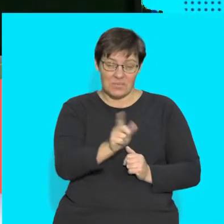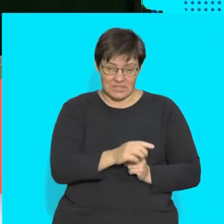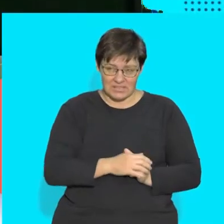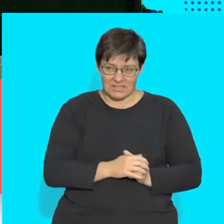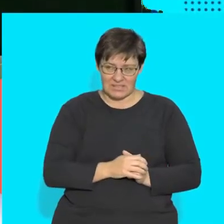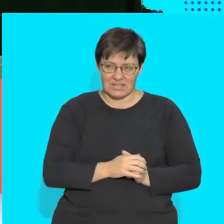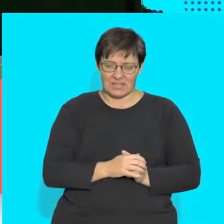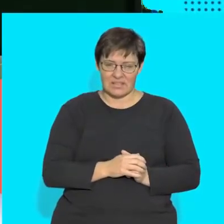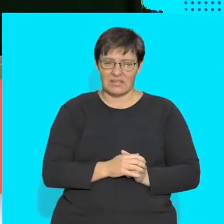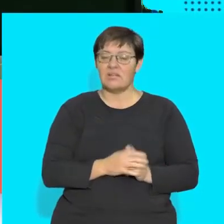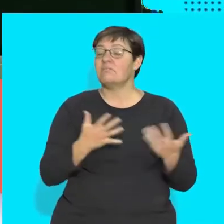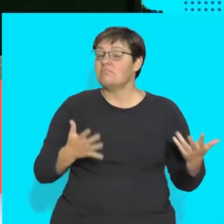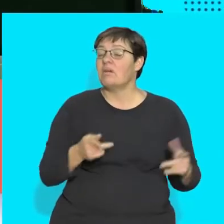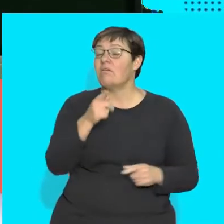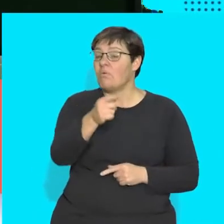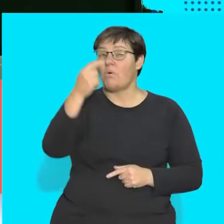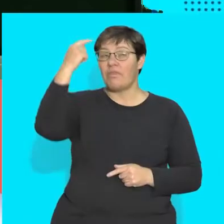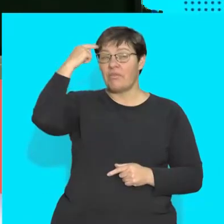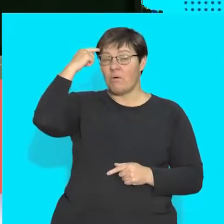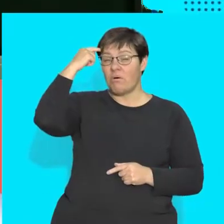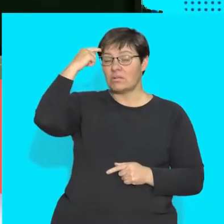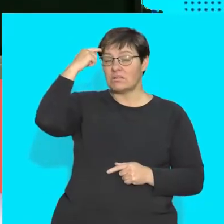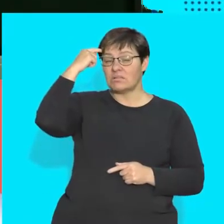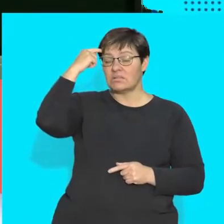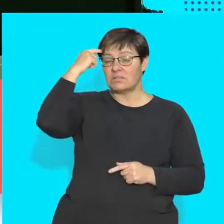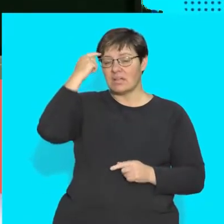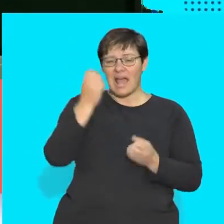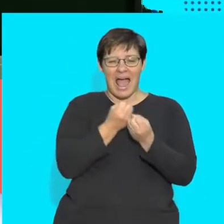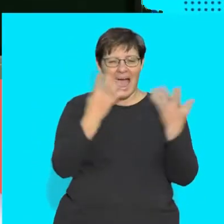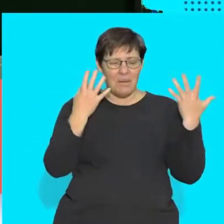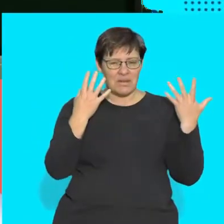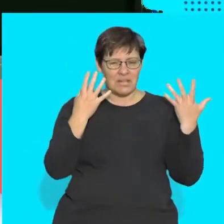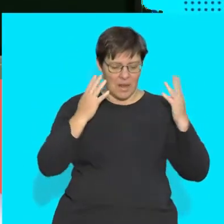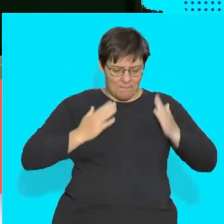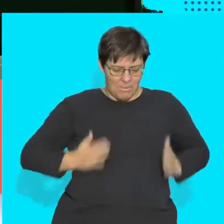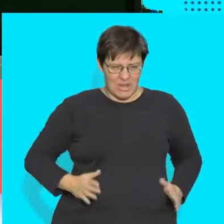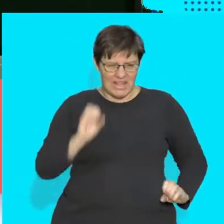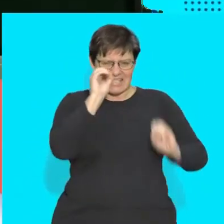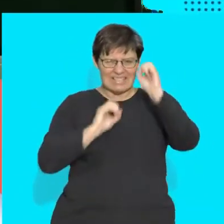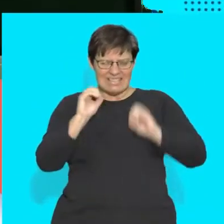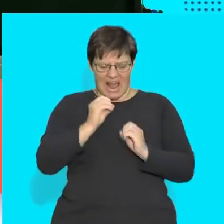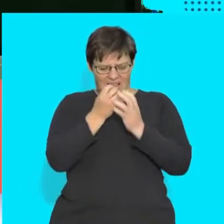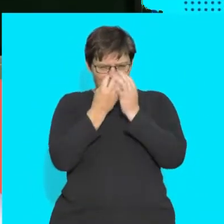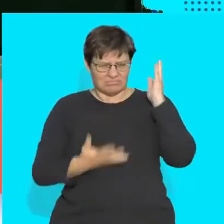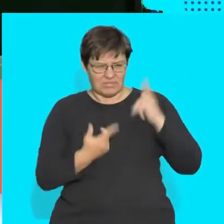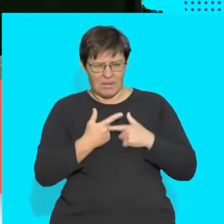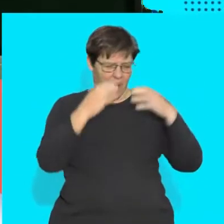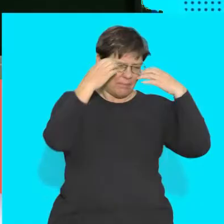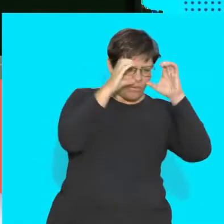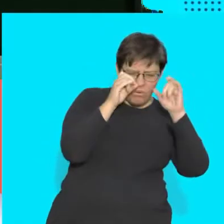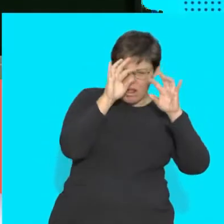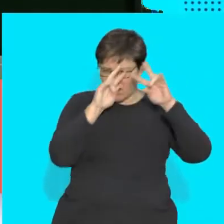what I'm talking about. And I've put that on the board. Have you ever wondered how many cells are in your body? And I